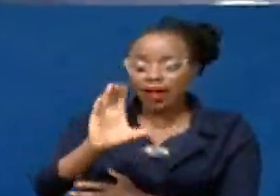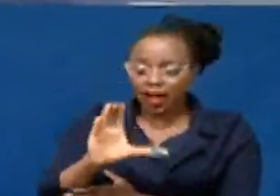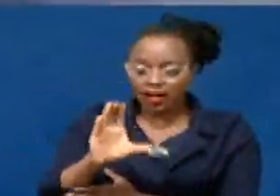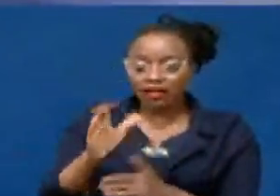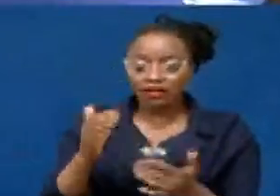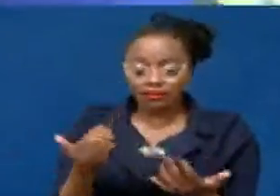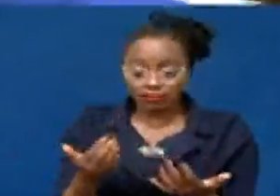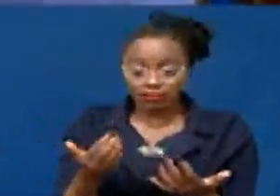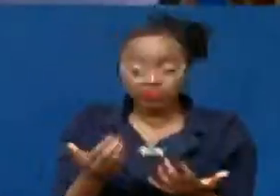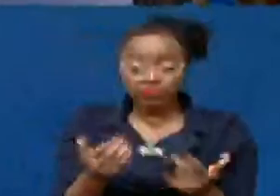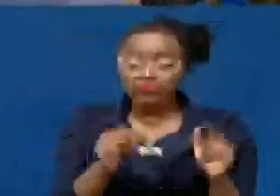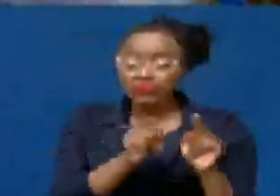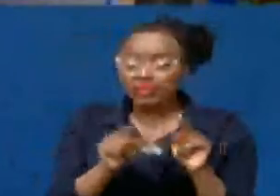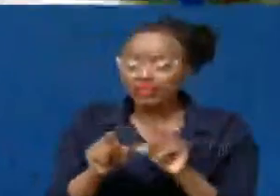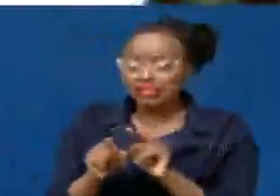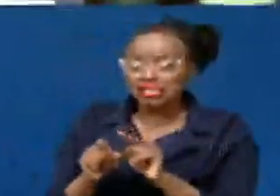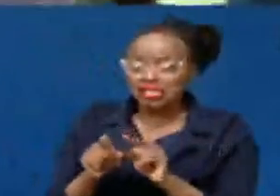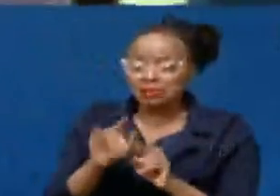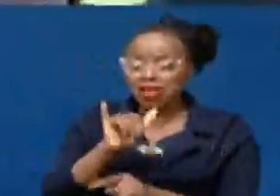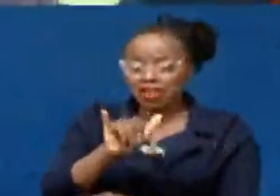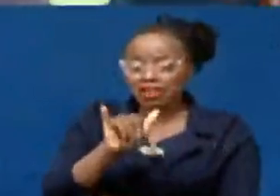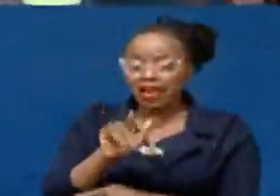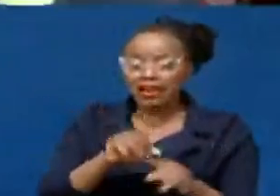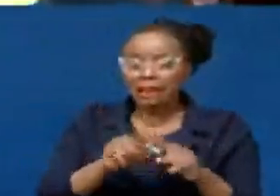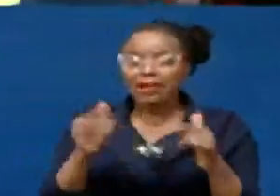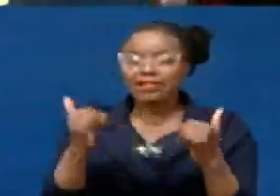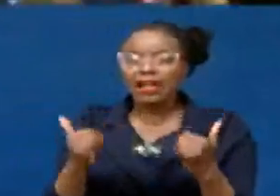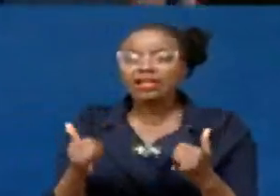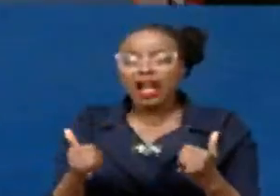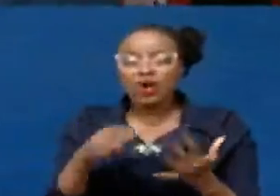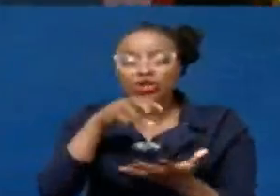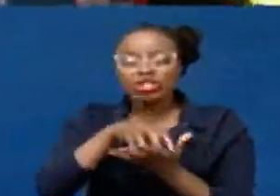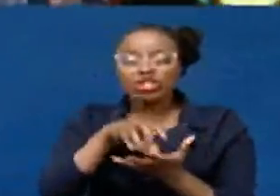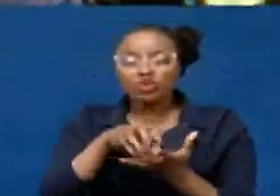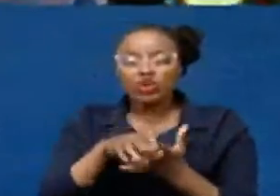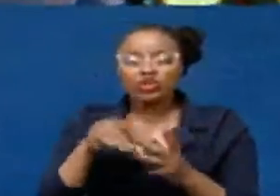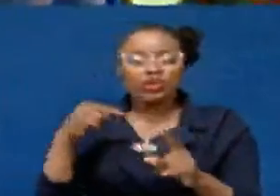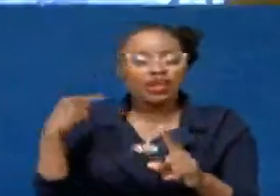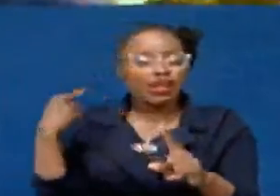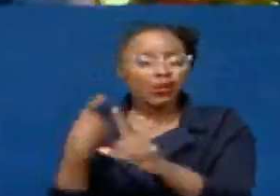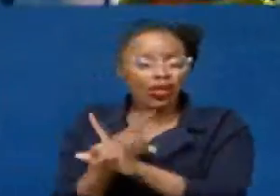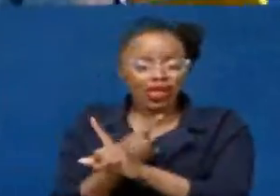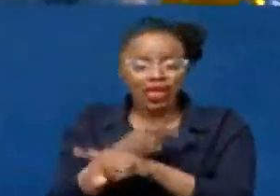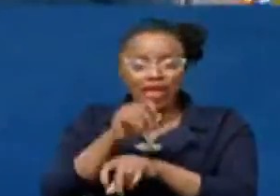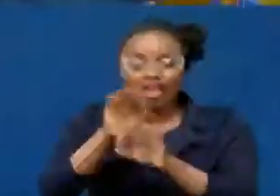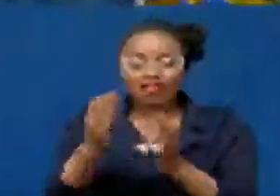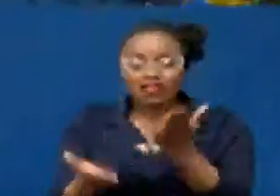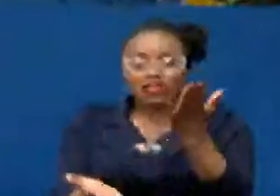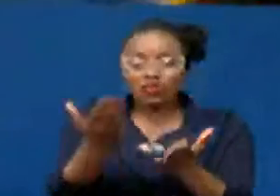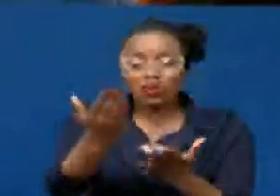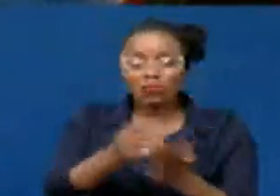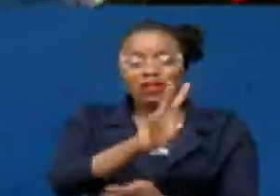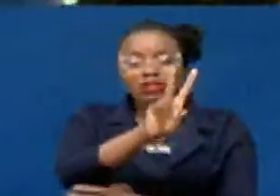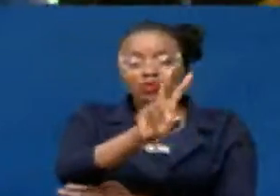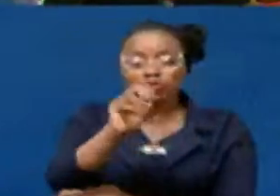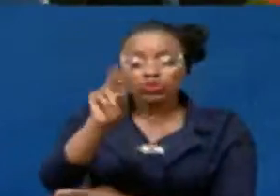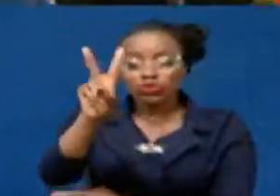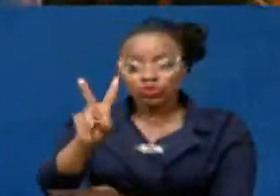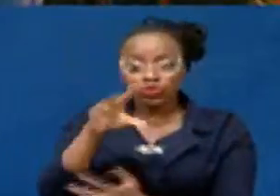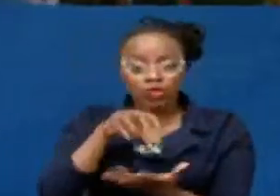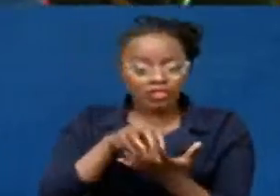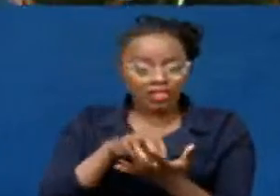Rainbow Coalition? It looks like so. Though now the situation is quite different if you compare it to the 2002